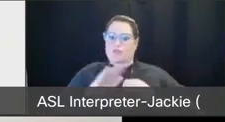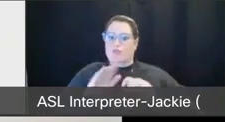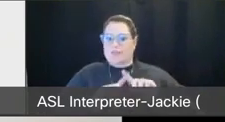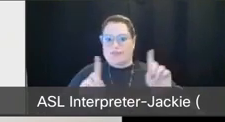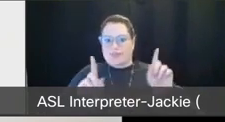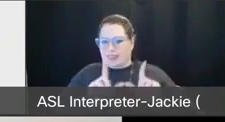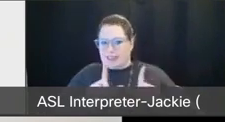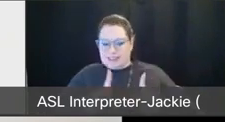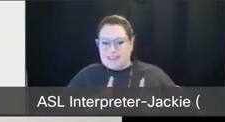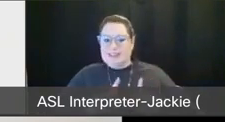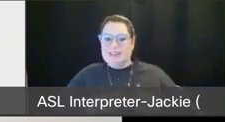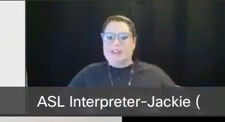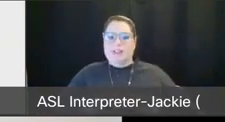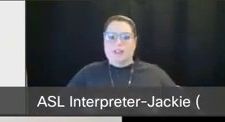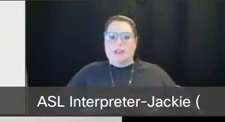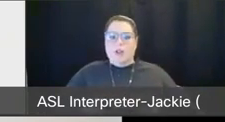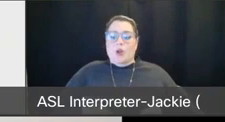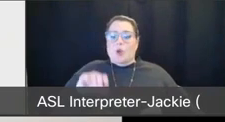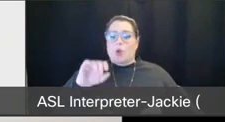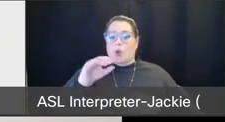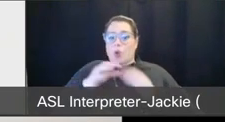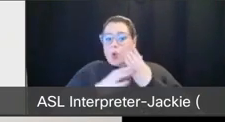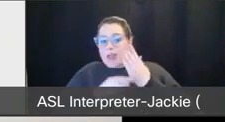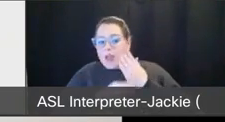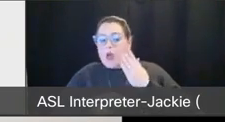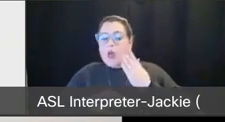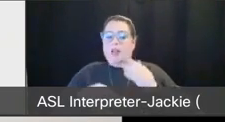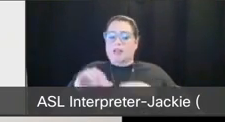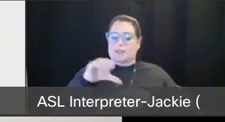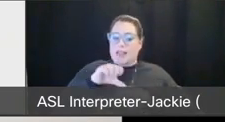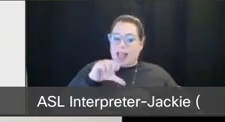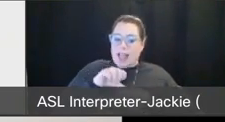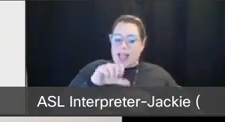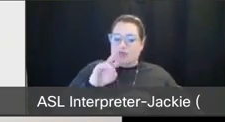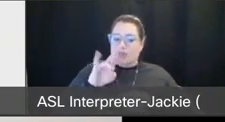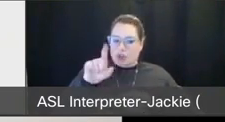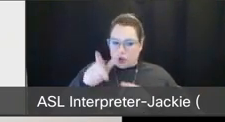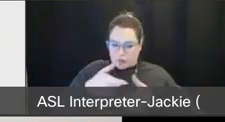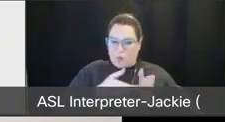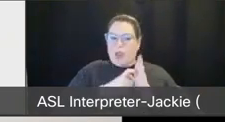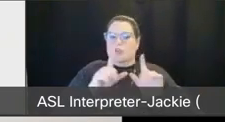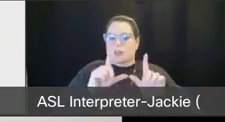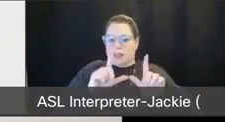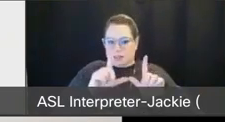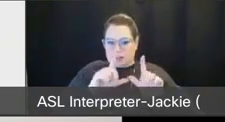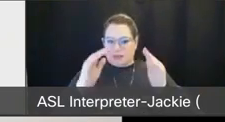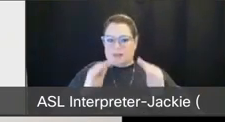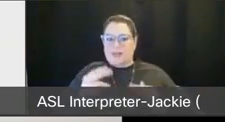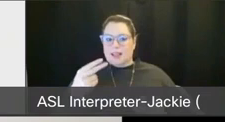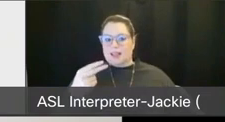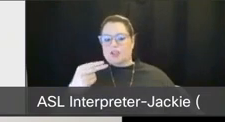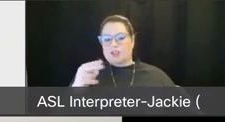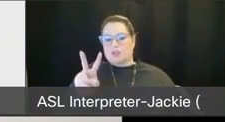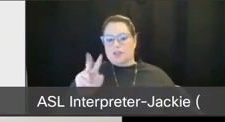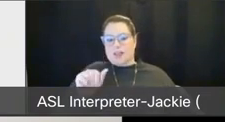being any HVAC work if they're installing new HVAC system into your home, that needs to have their